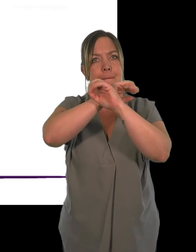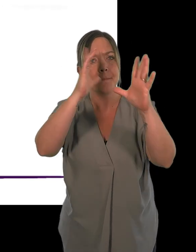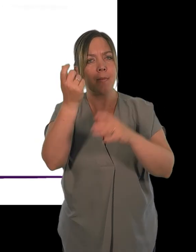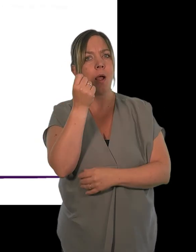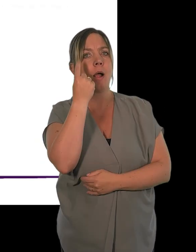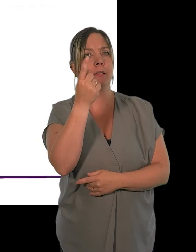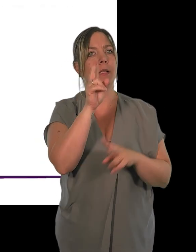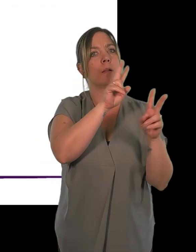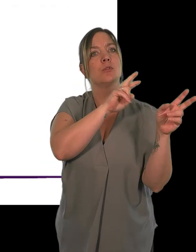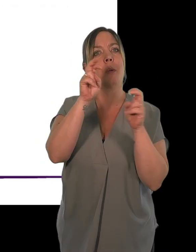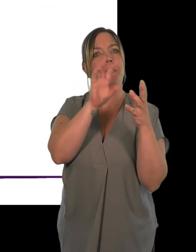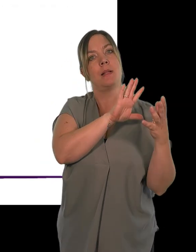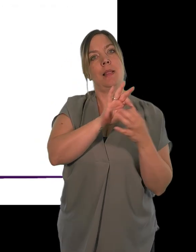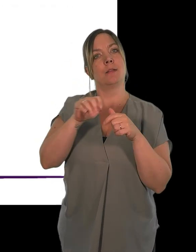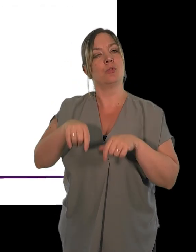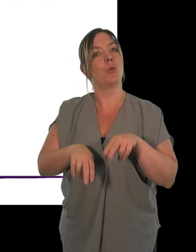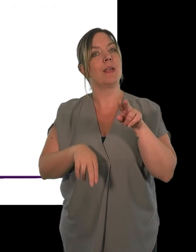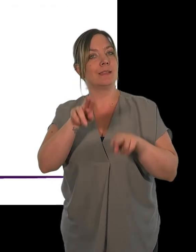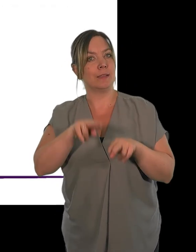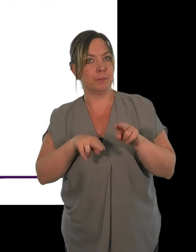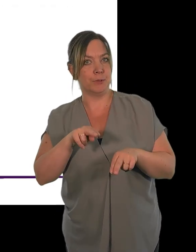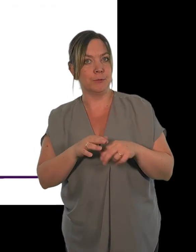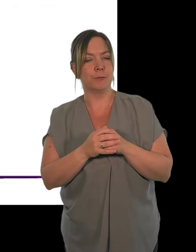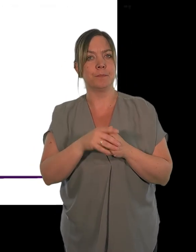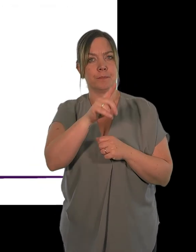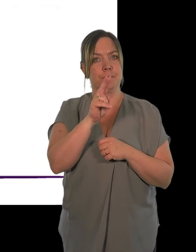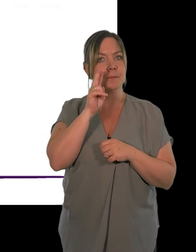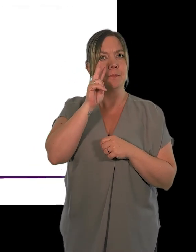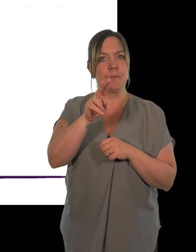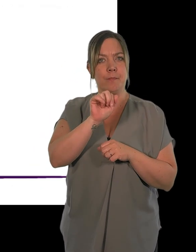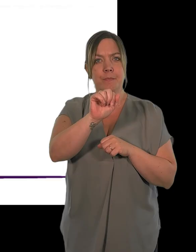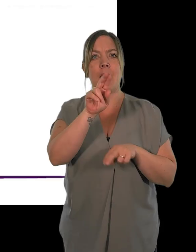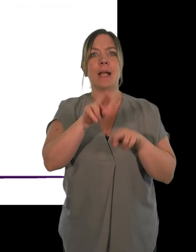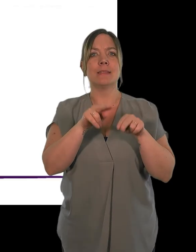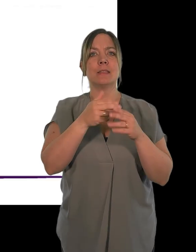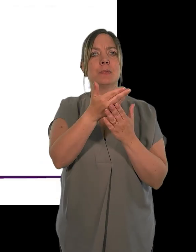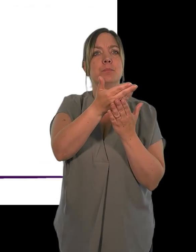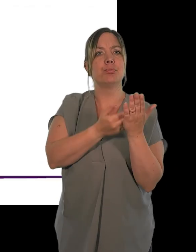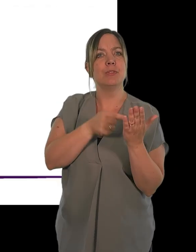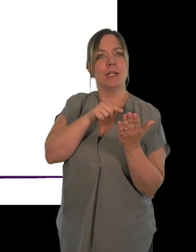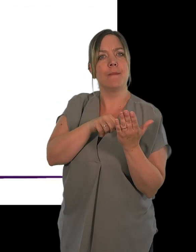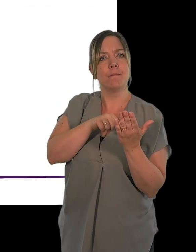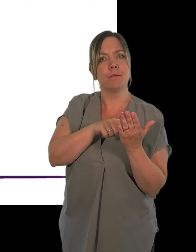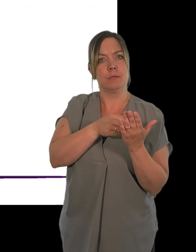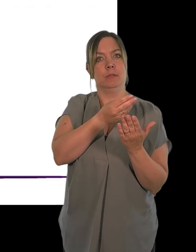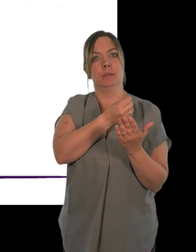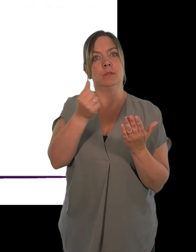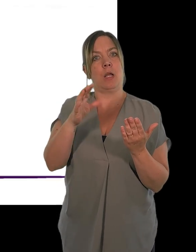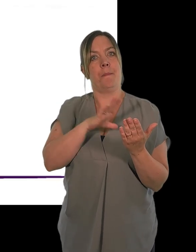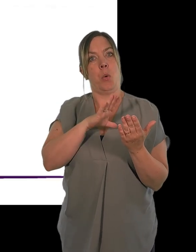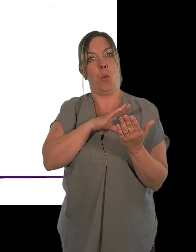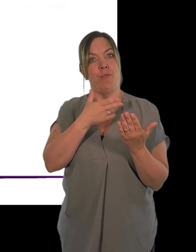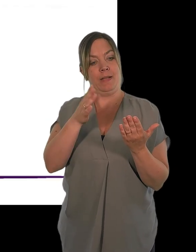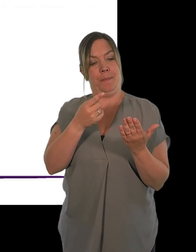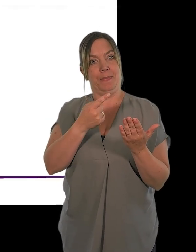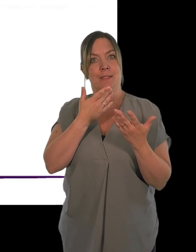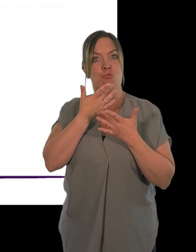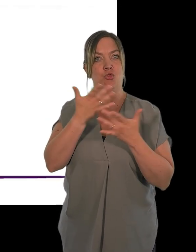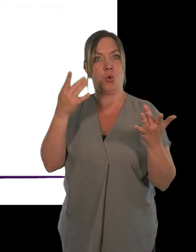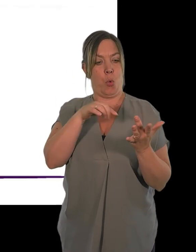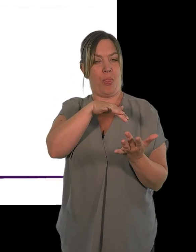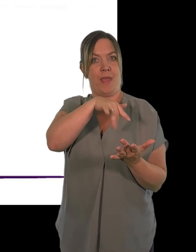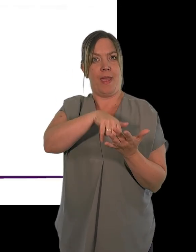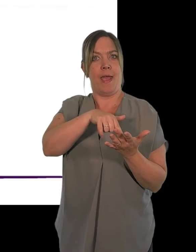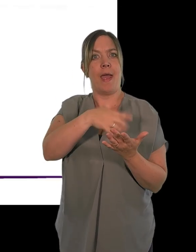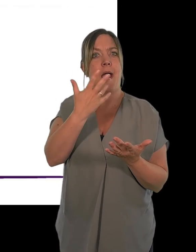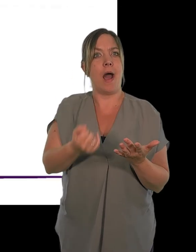topics relating to the assessment. You will see in the assessment brief that some of these have already been identified